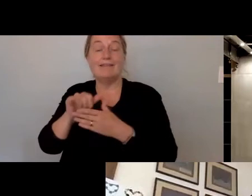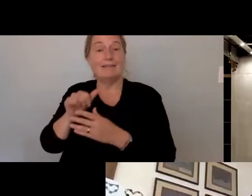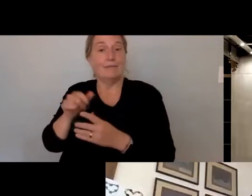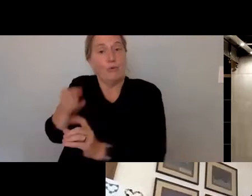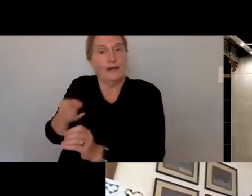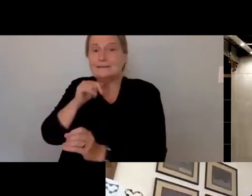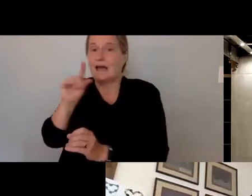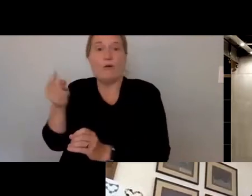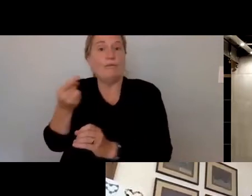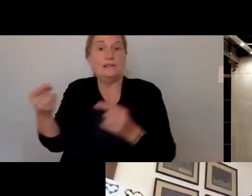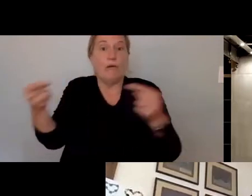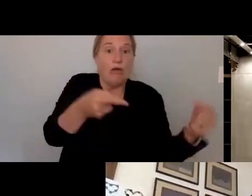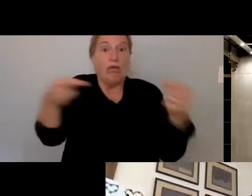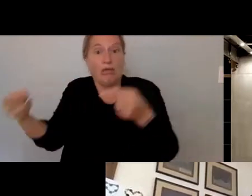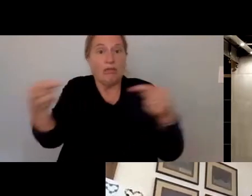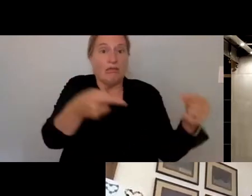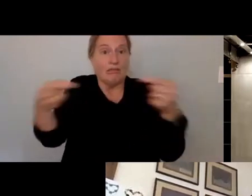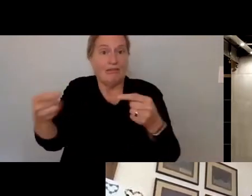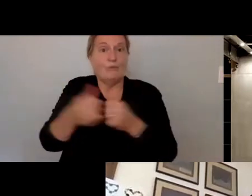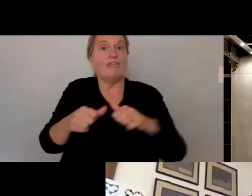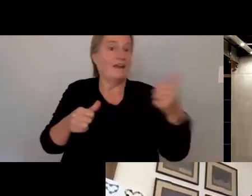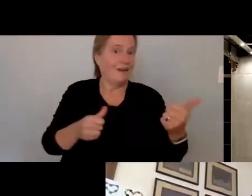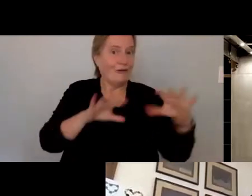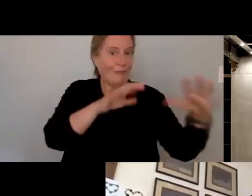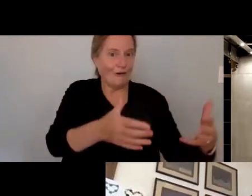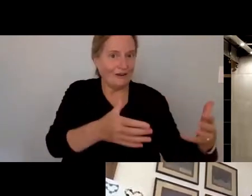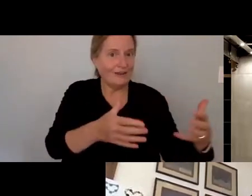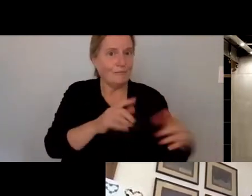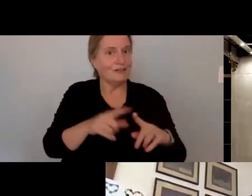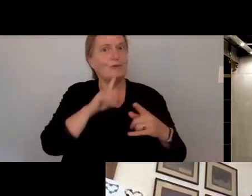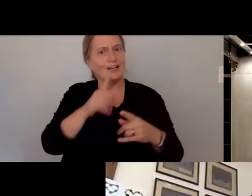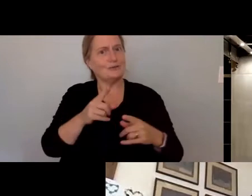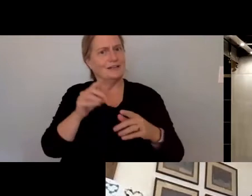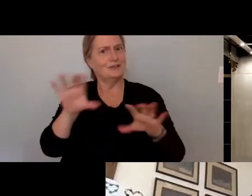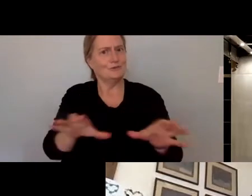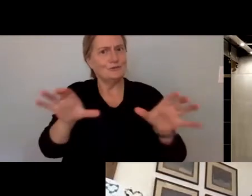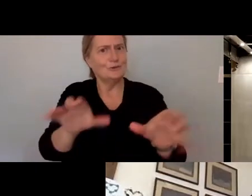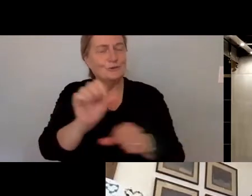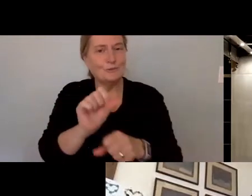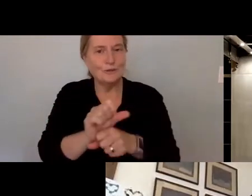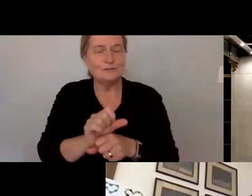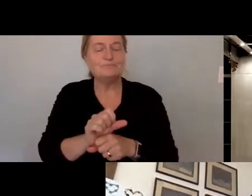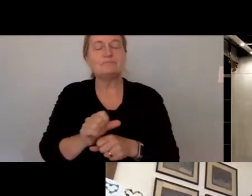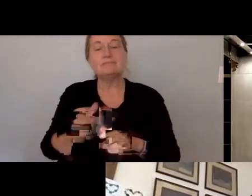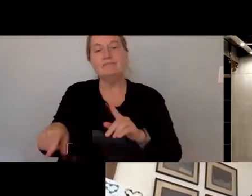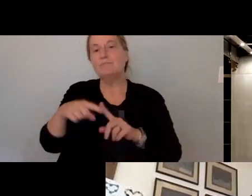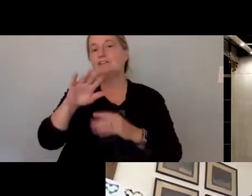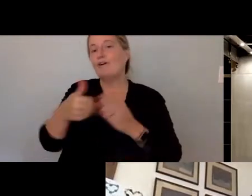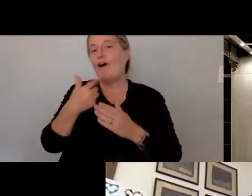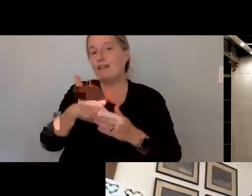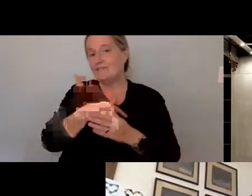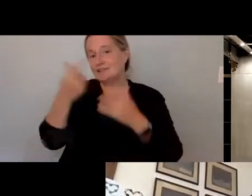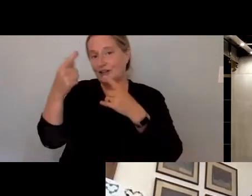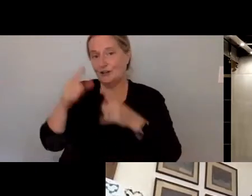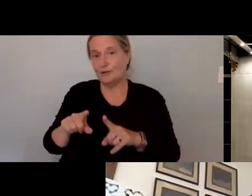And the third thing that all of us agreed on was that the place to get things done, you're going to hear from